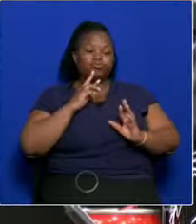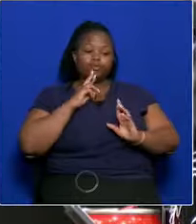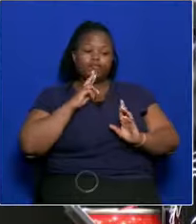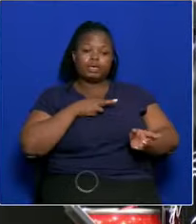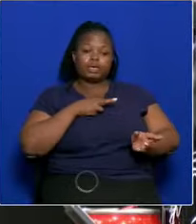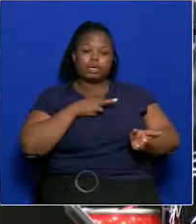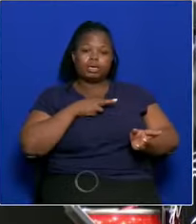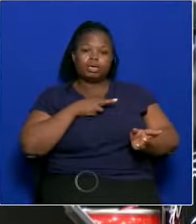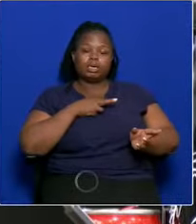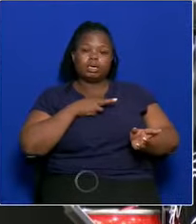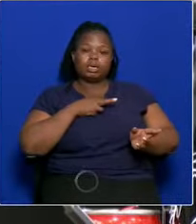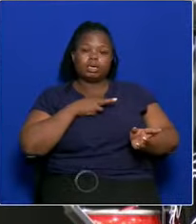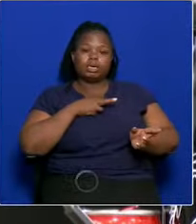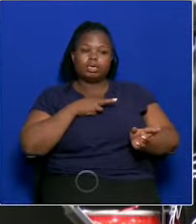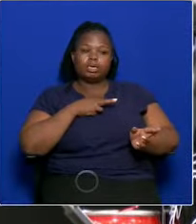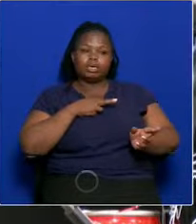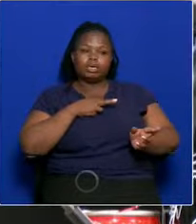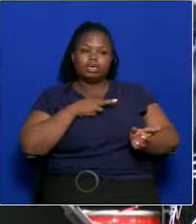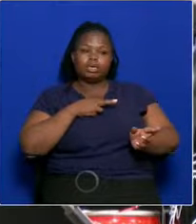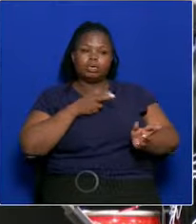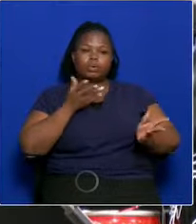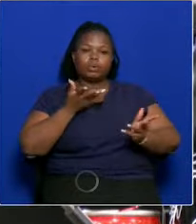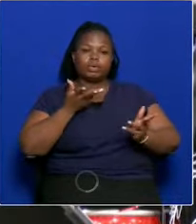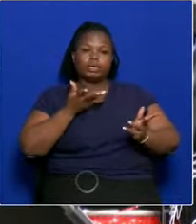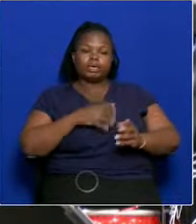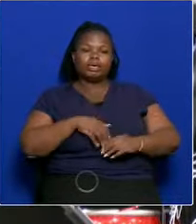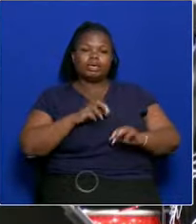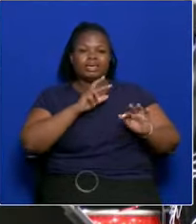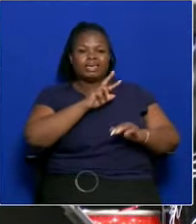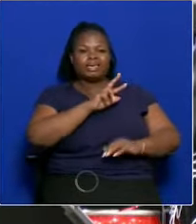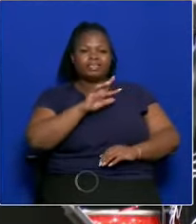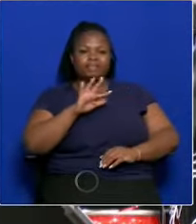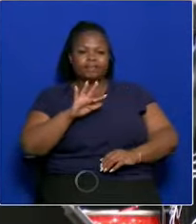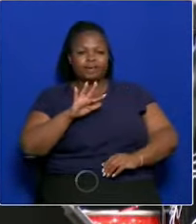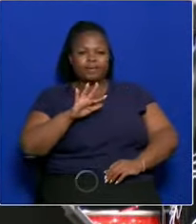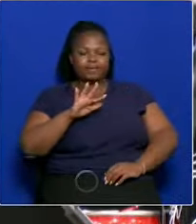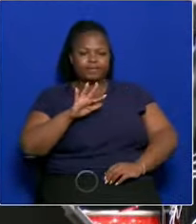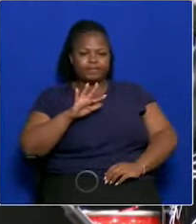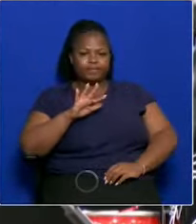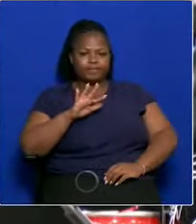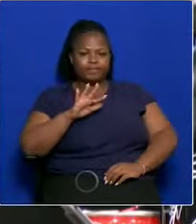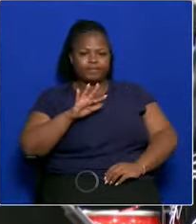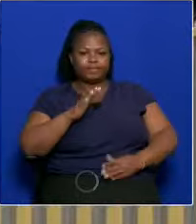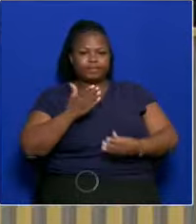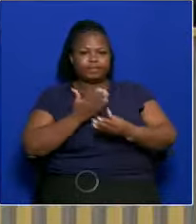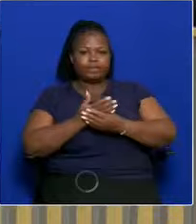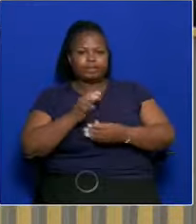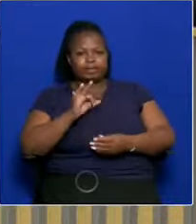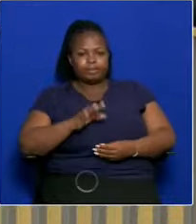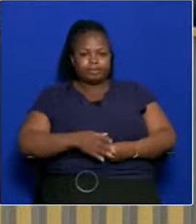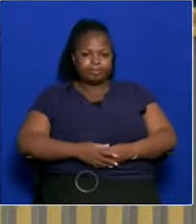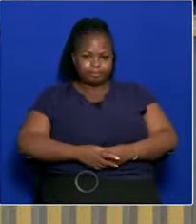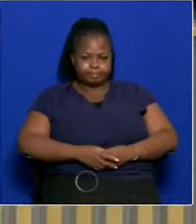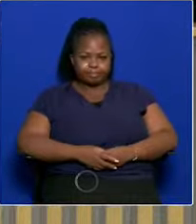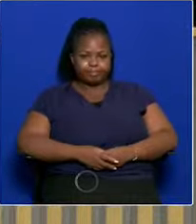It can be found in item 85 of file 3.